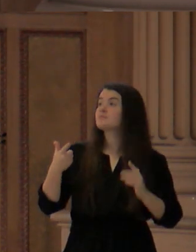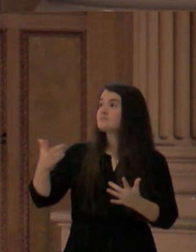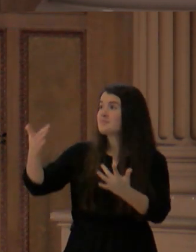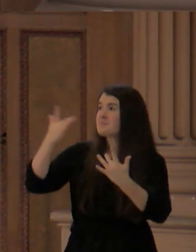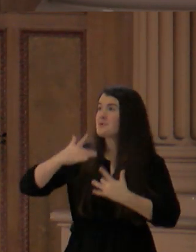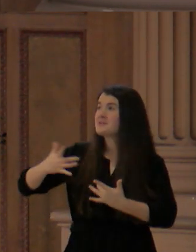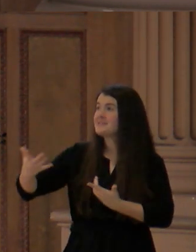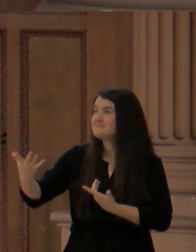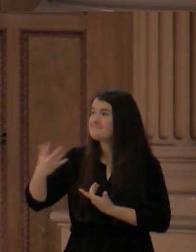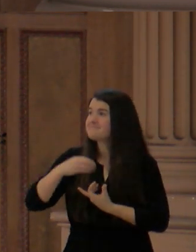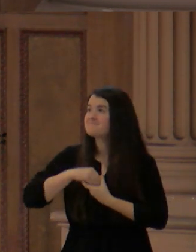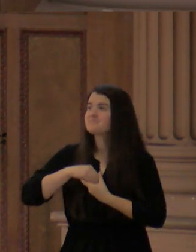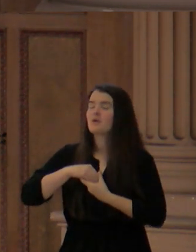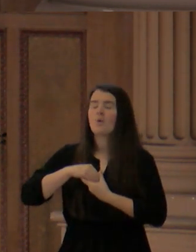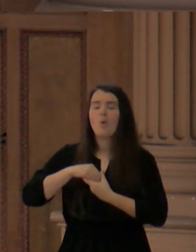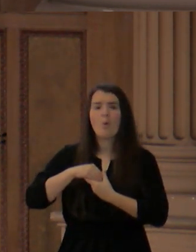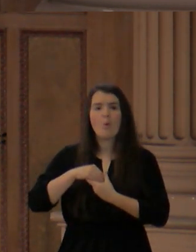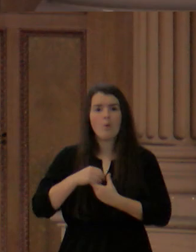live changed lives